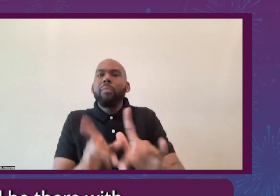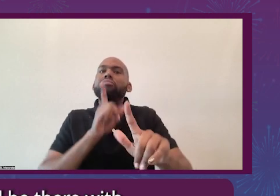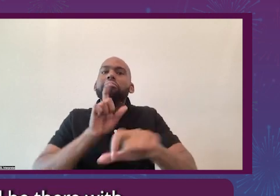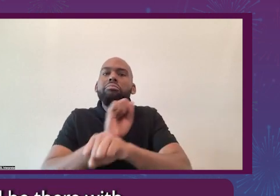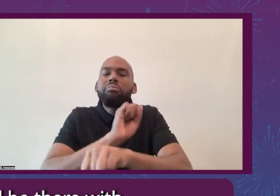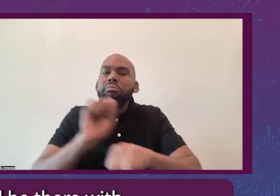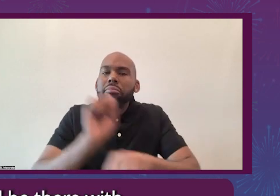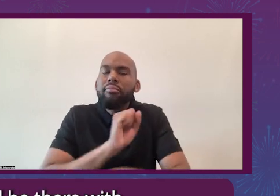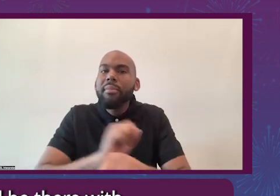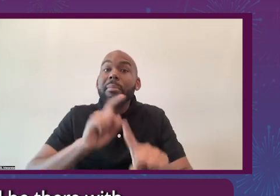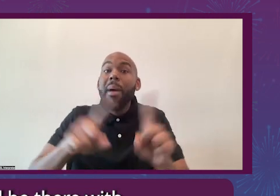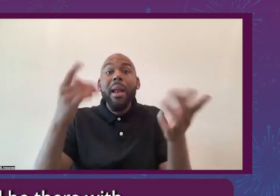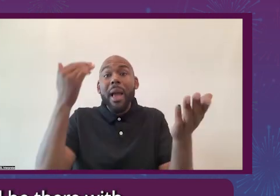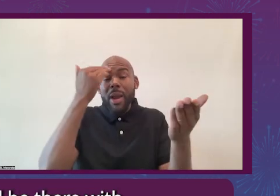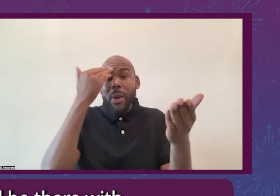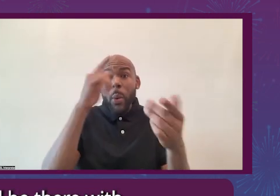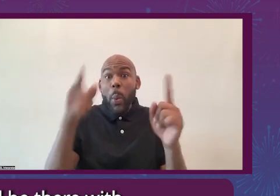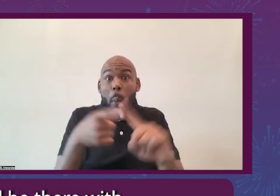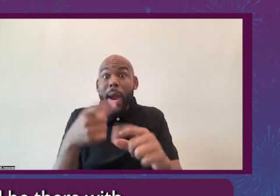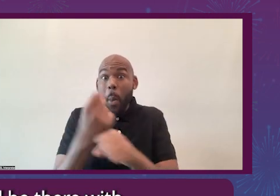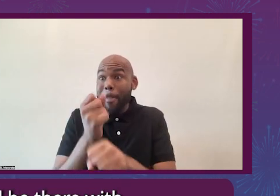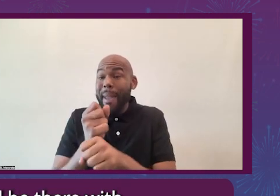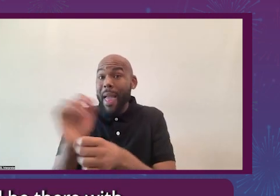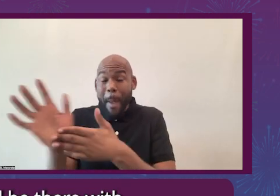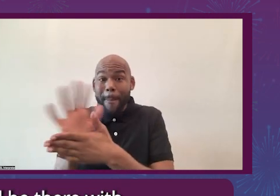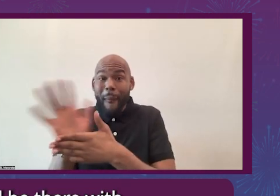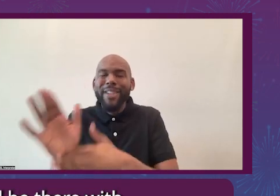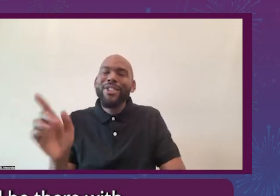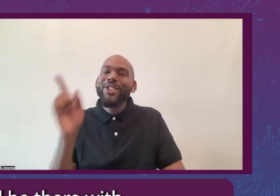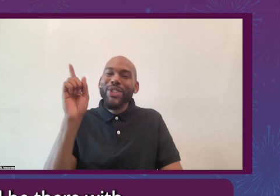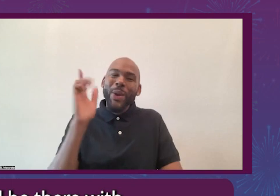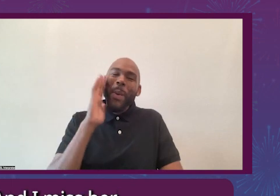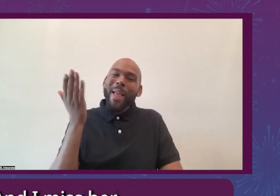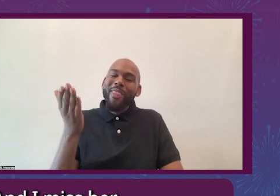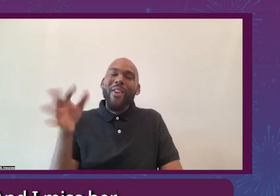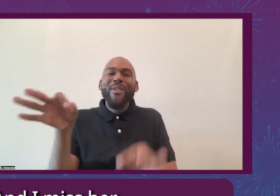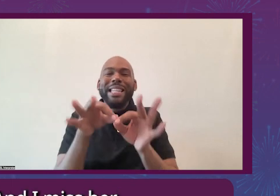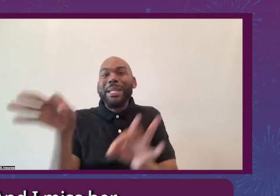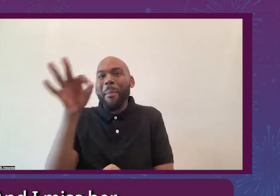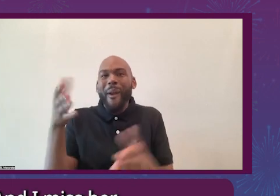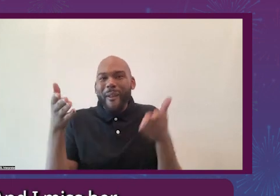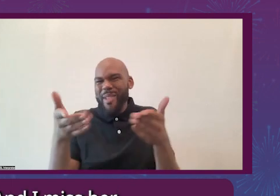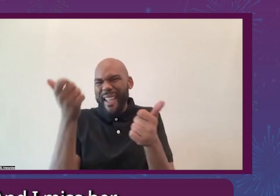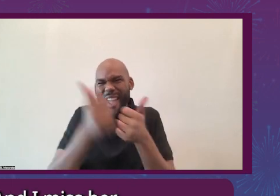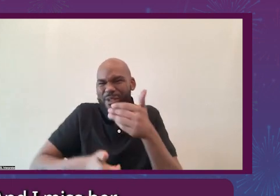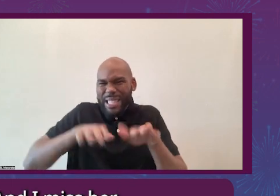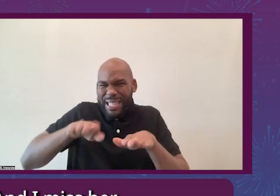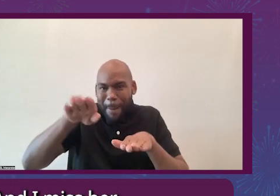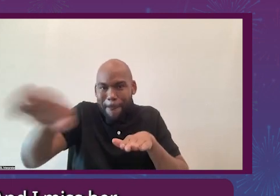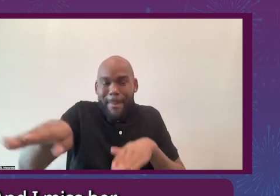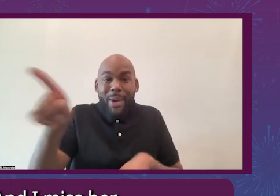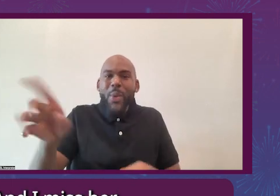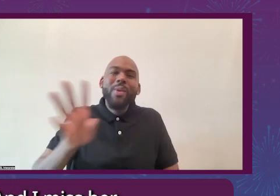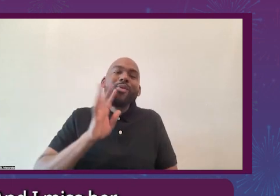know when we make the movie that she will be there with us in spirit every single step of the way. She and I spoke about it a